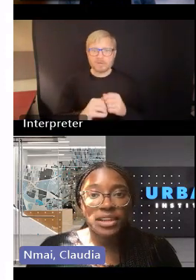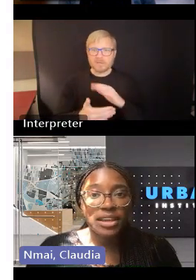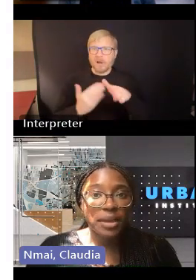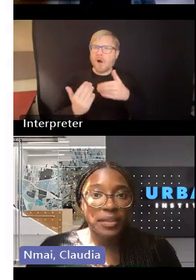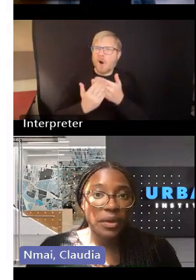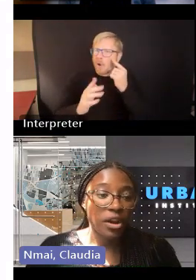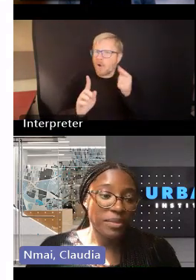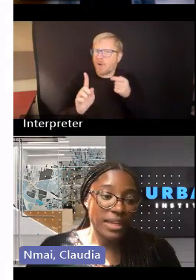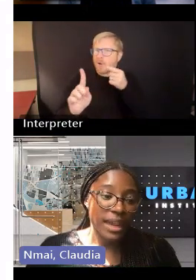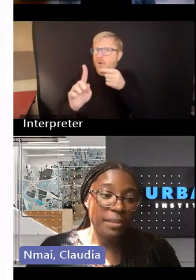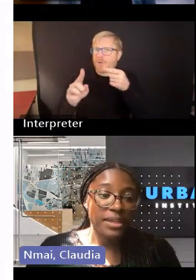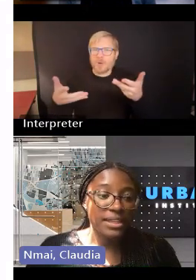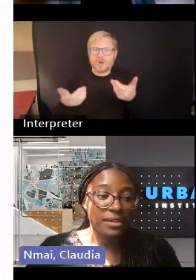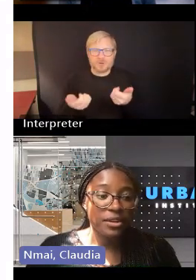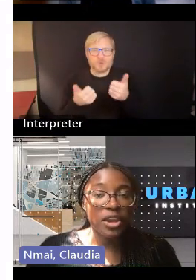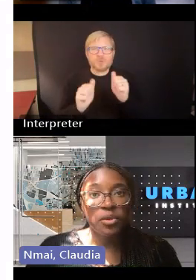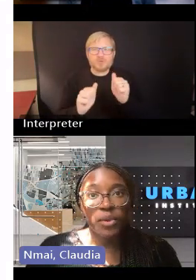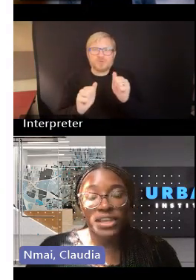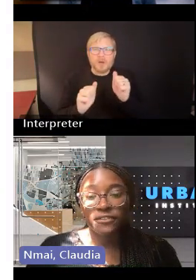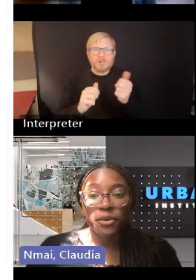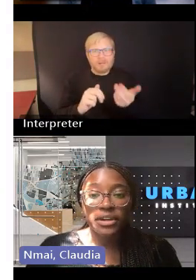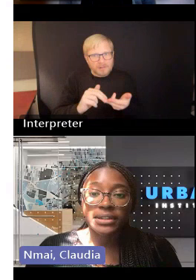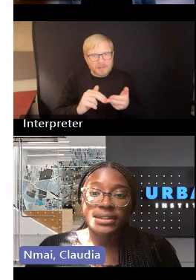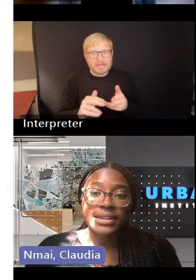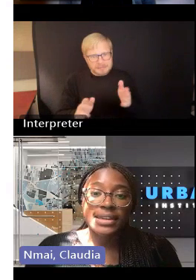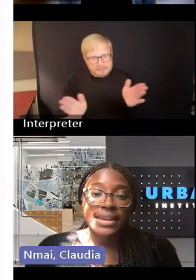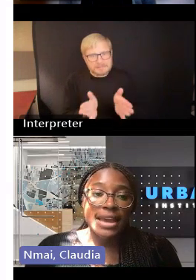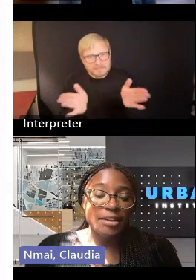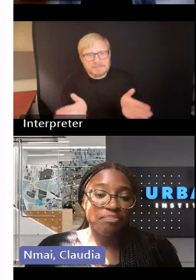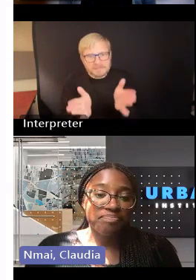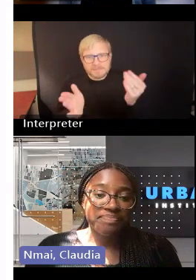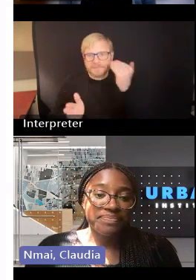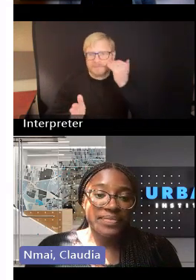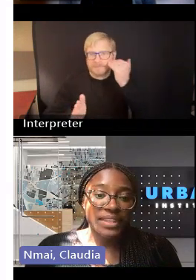in the community about the harm that had happened and ways forward.